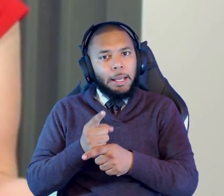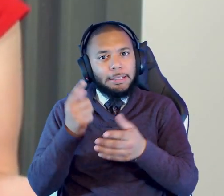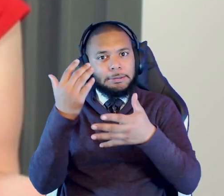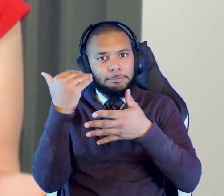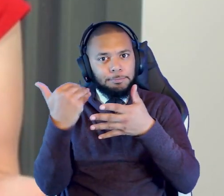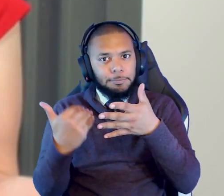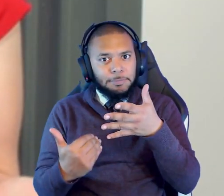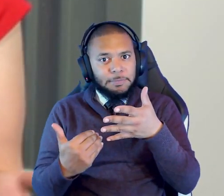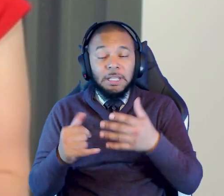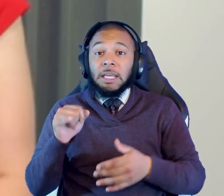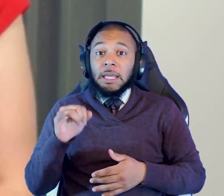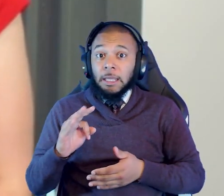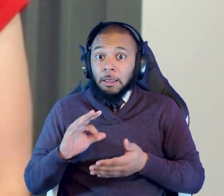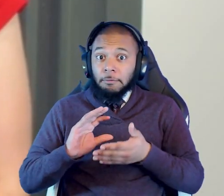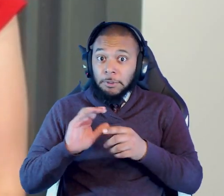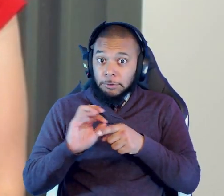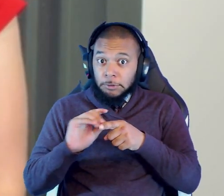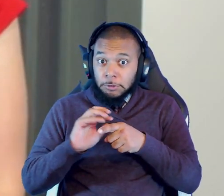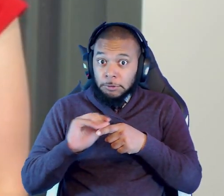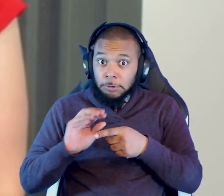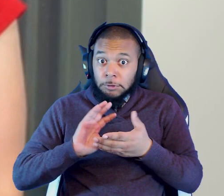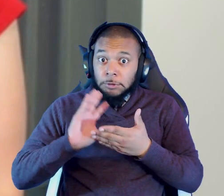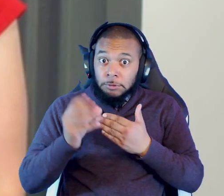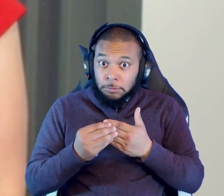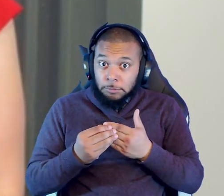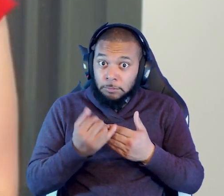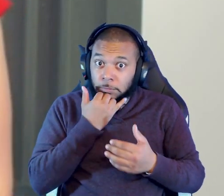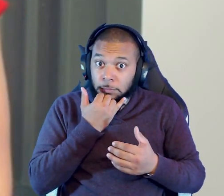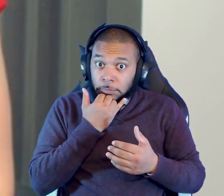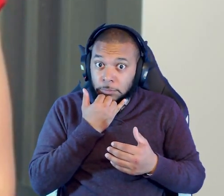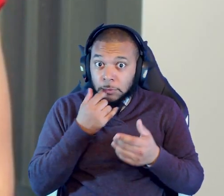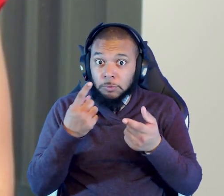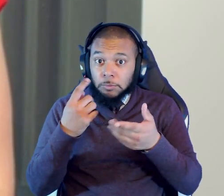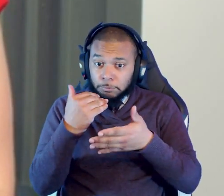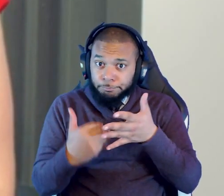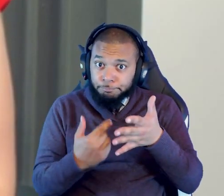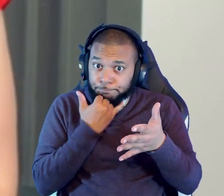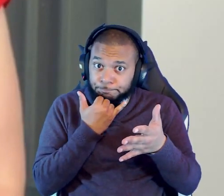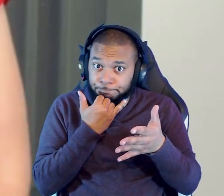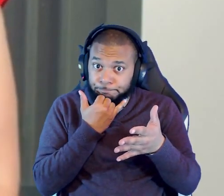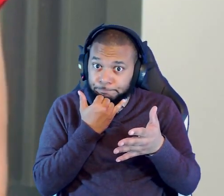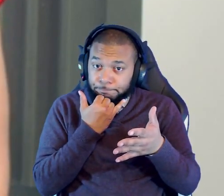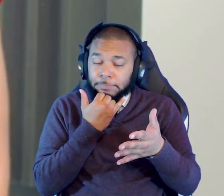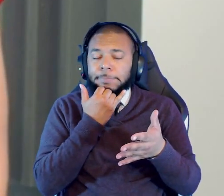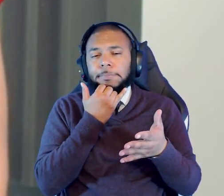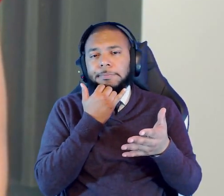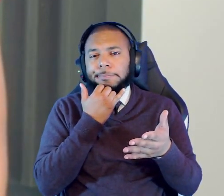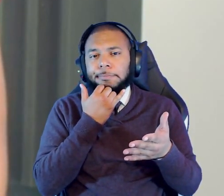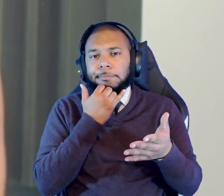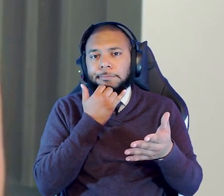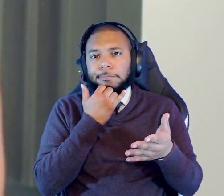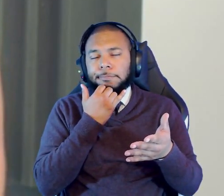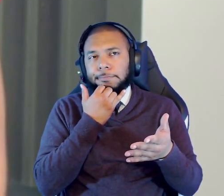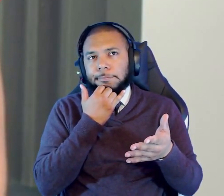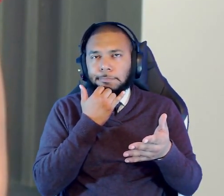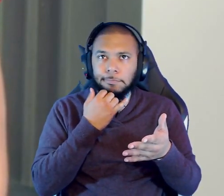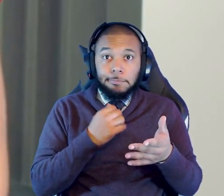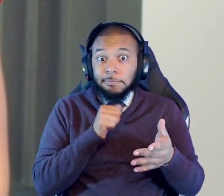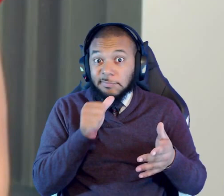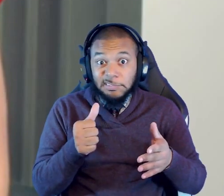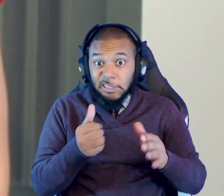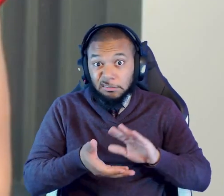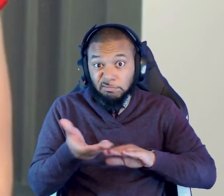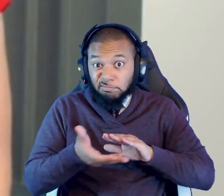wrong sequence of events or in the wrong sequential order, as you sometimes hear it said, then it will not